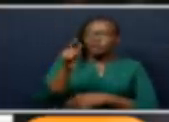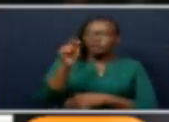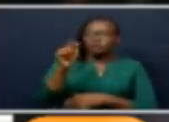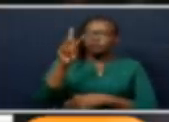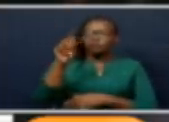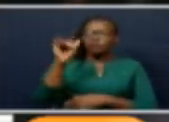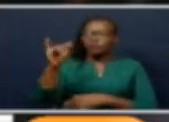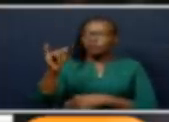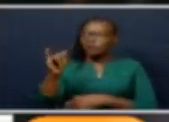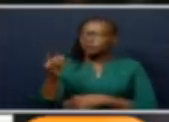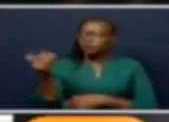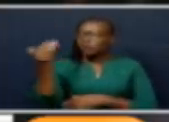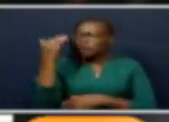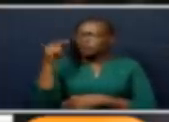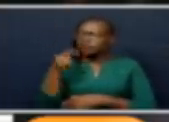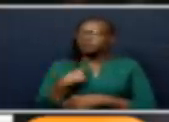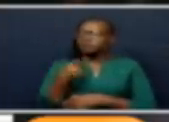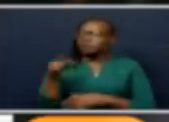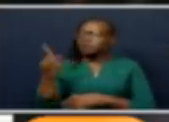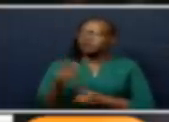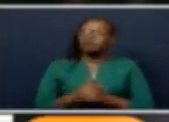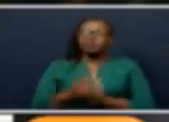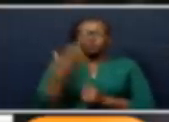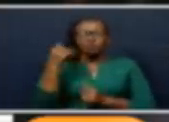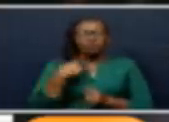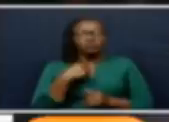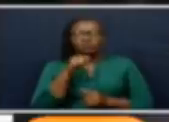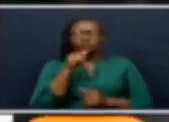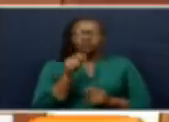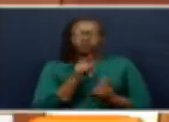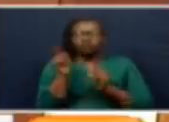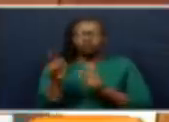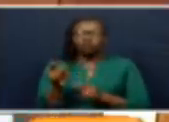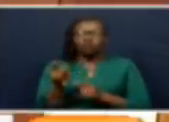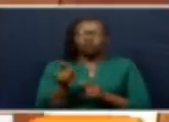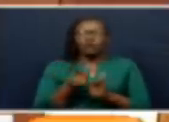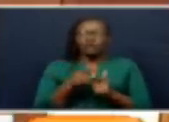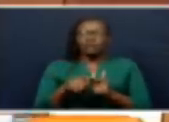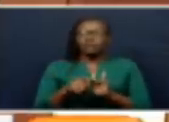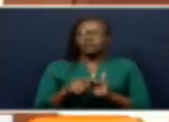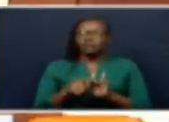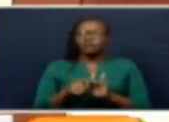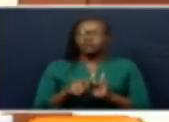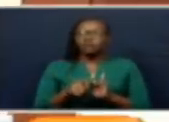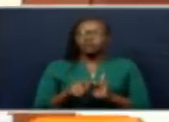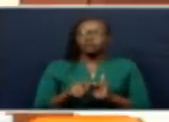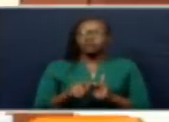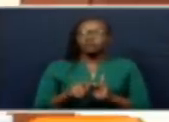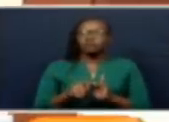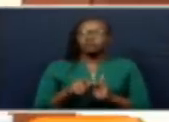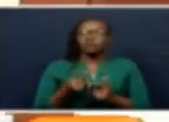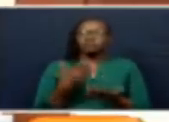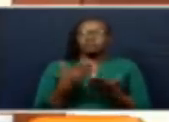Do you know Francis Atwoli? Because I don't go there and go around to shops looking for biryani,